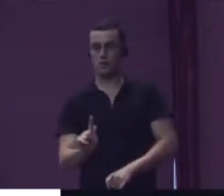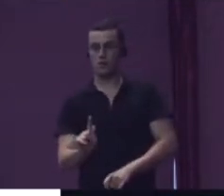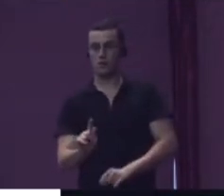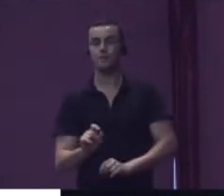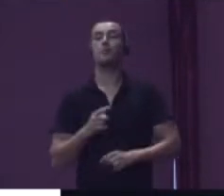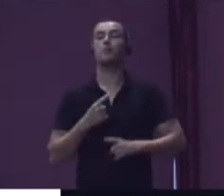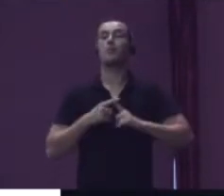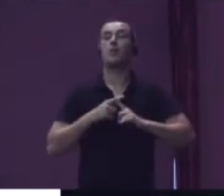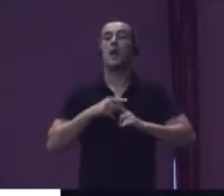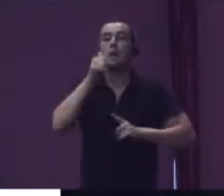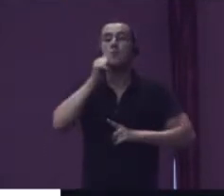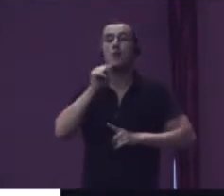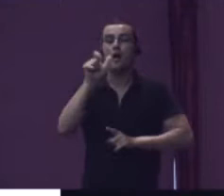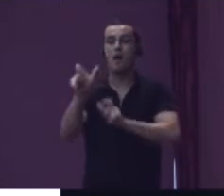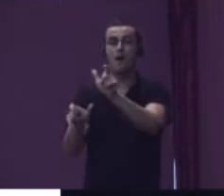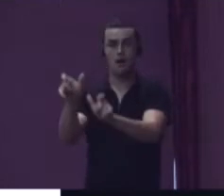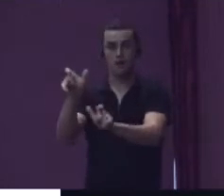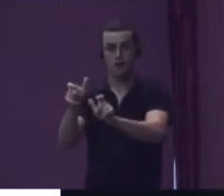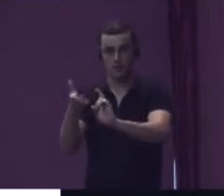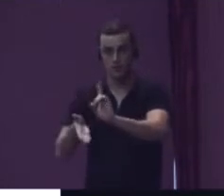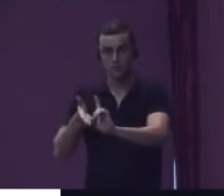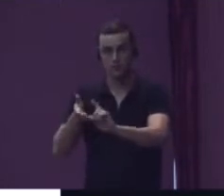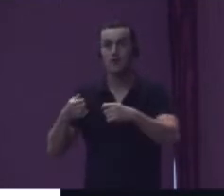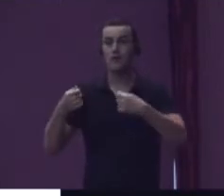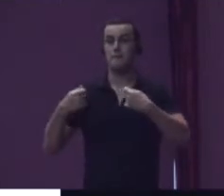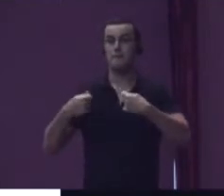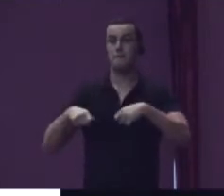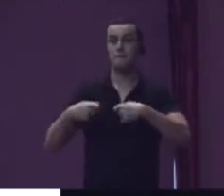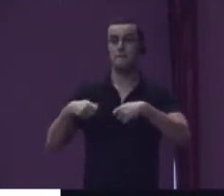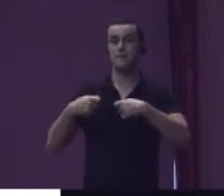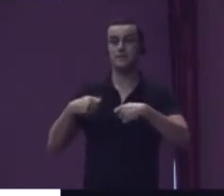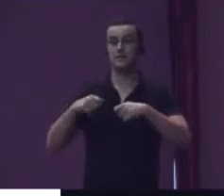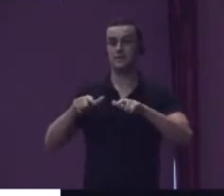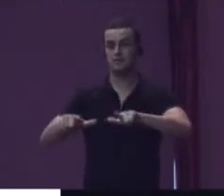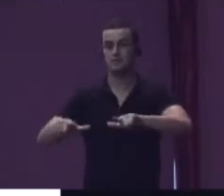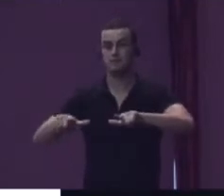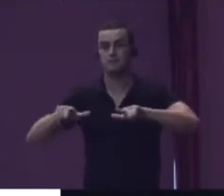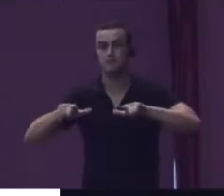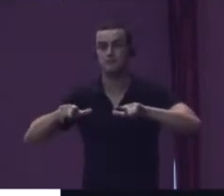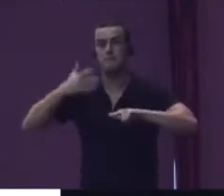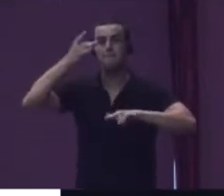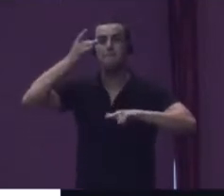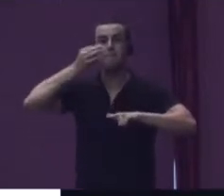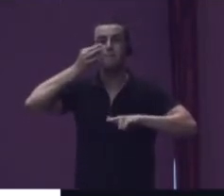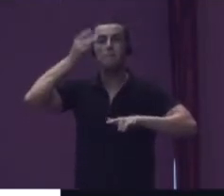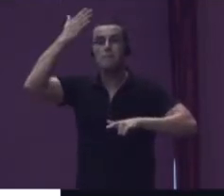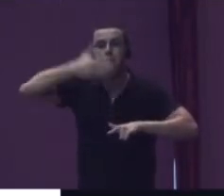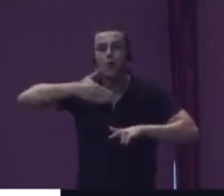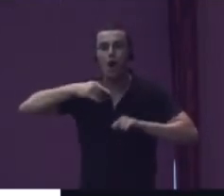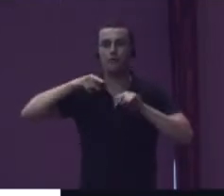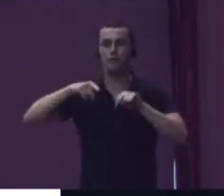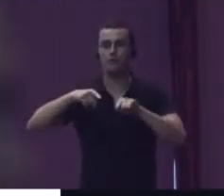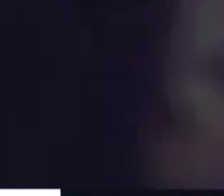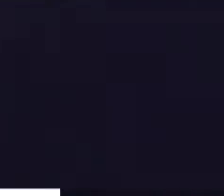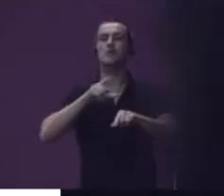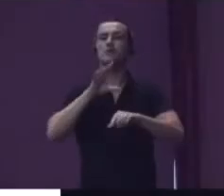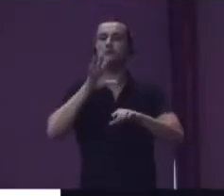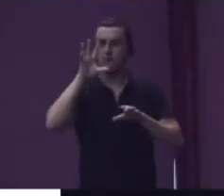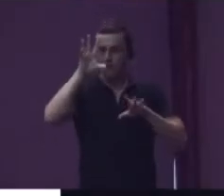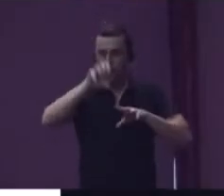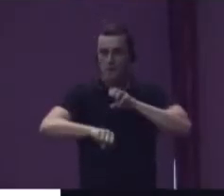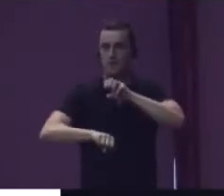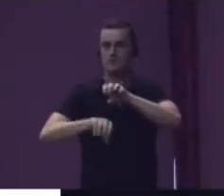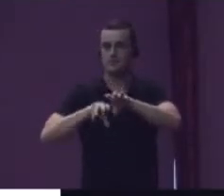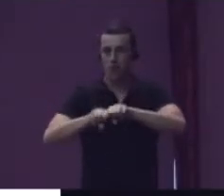legally practice. So they are supposed to undergo these training programs, which then have review